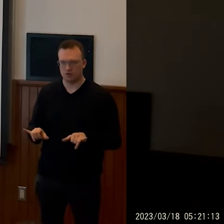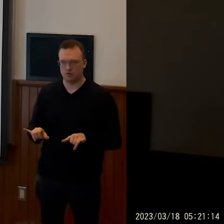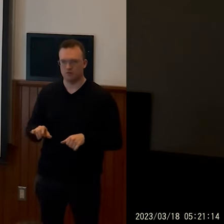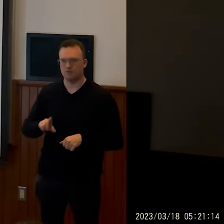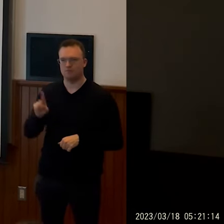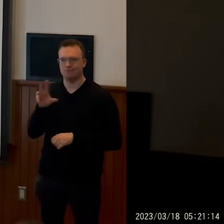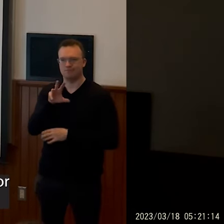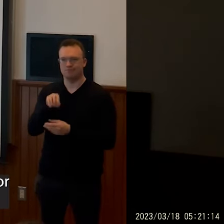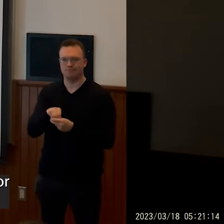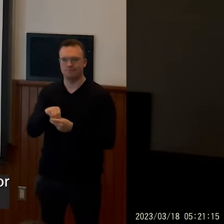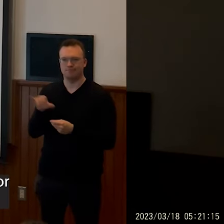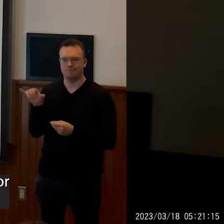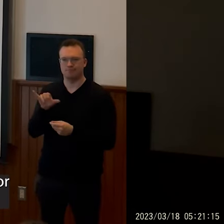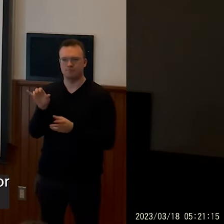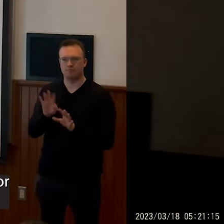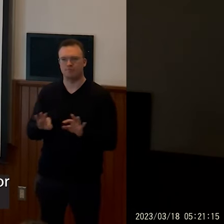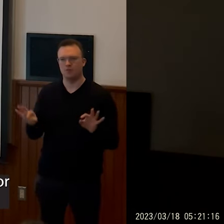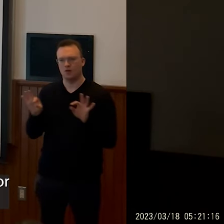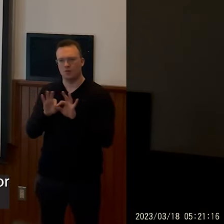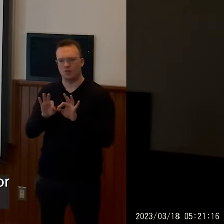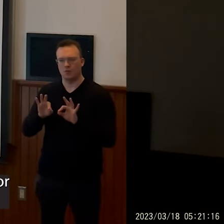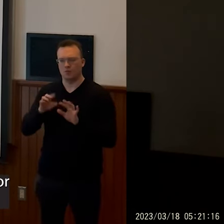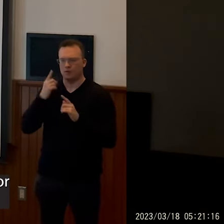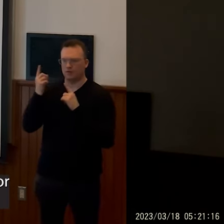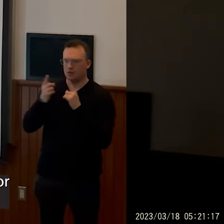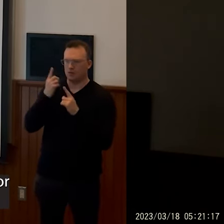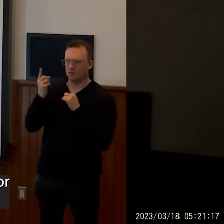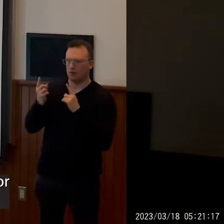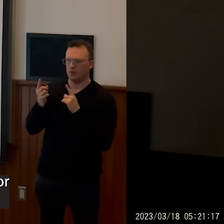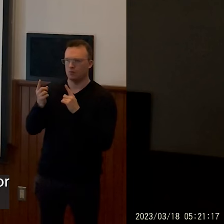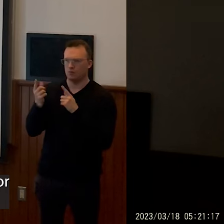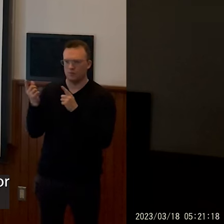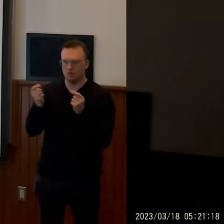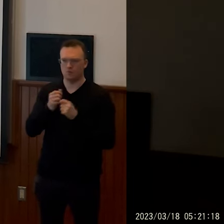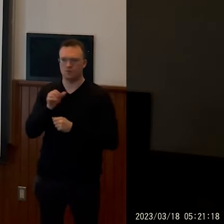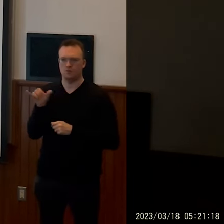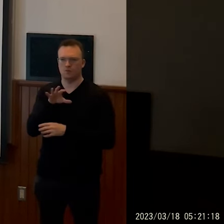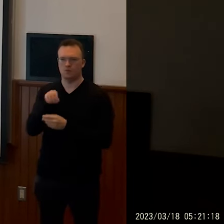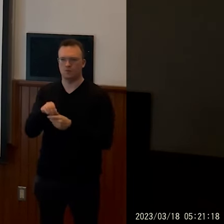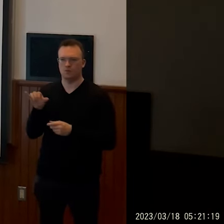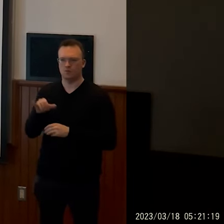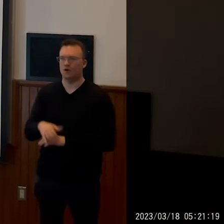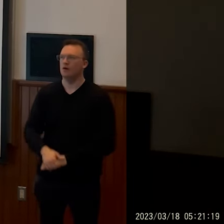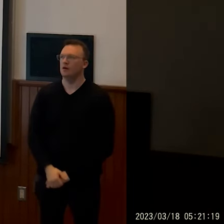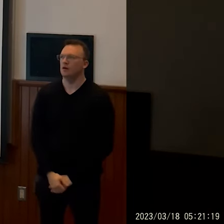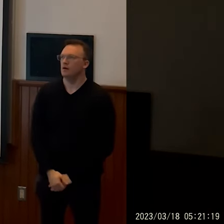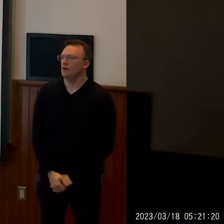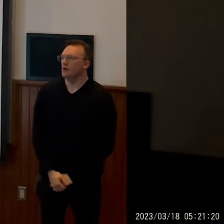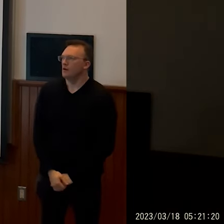things for me needs to be accounted for and spoken for as well.